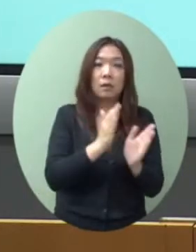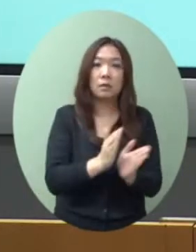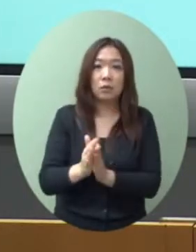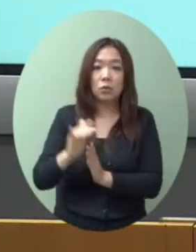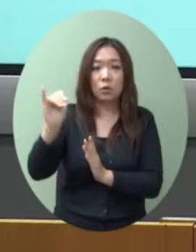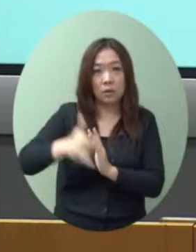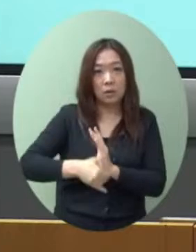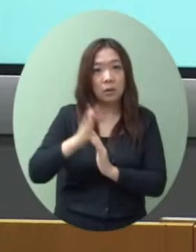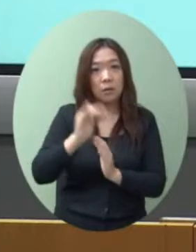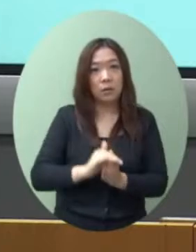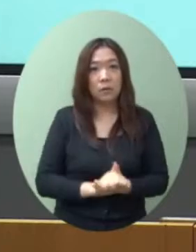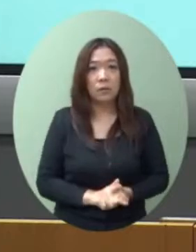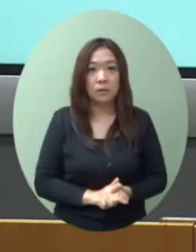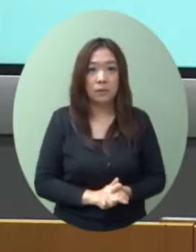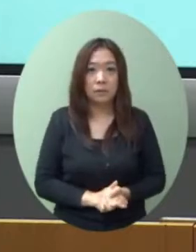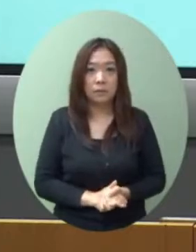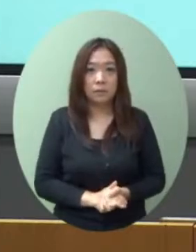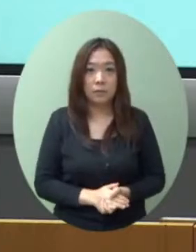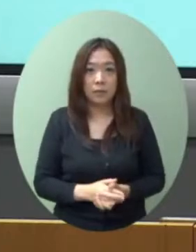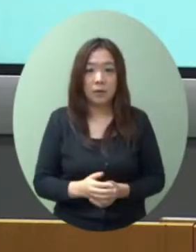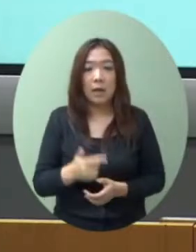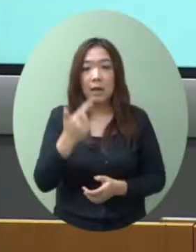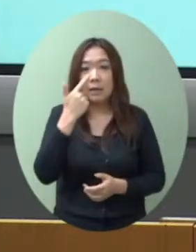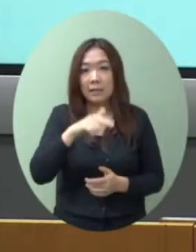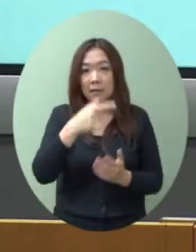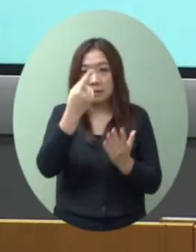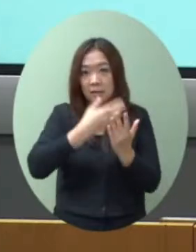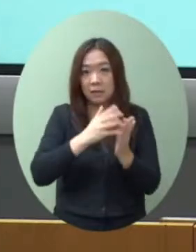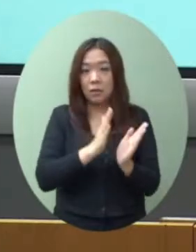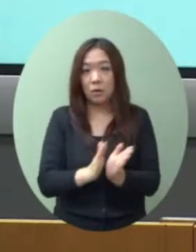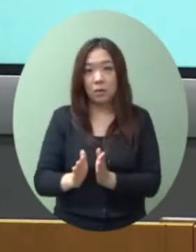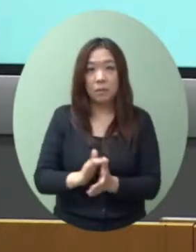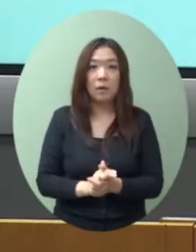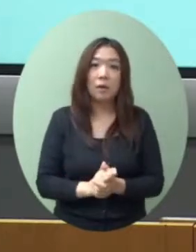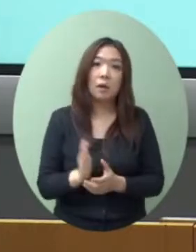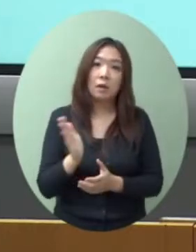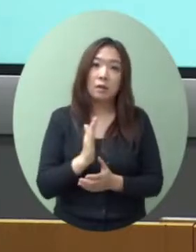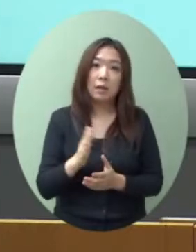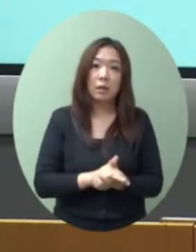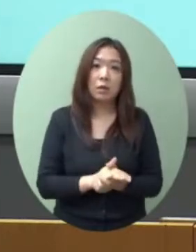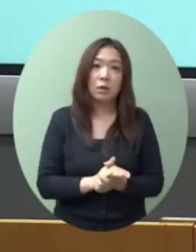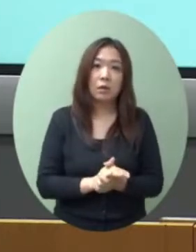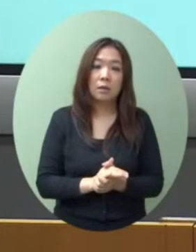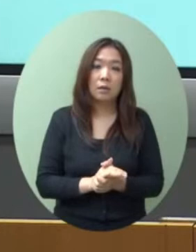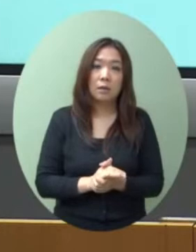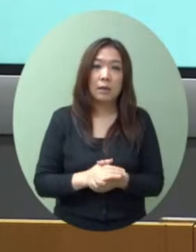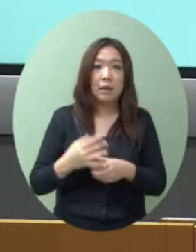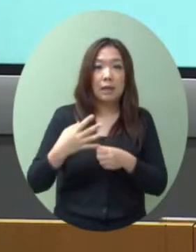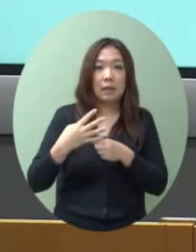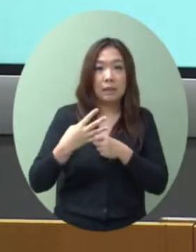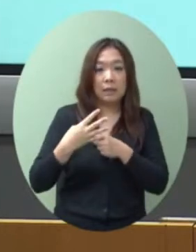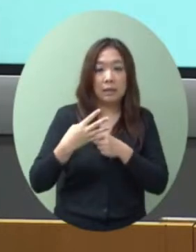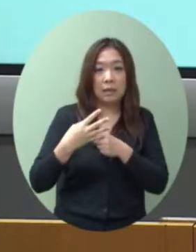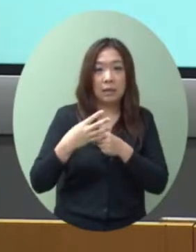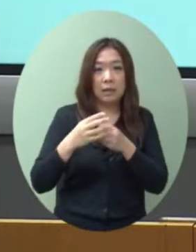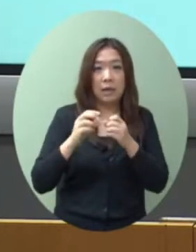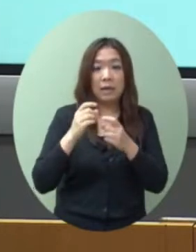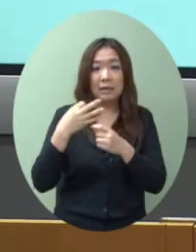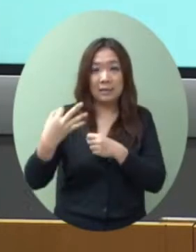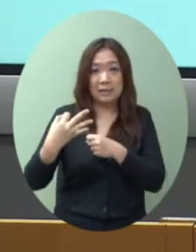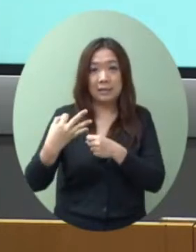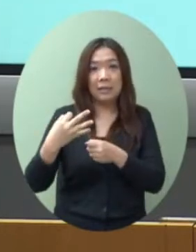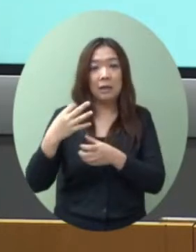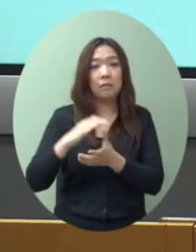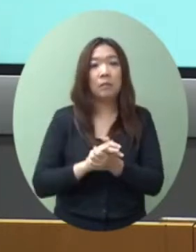documents to complete the formalities of a check-in for your flight. And around